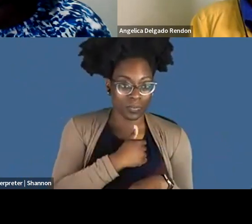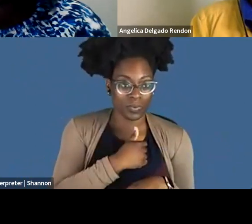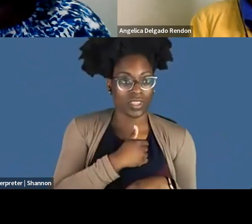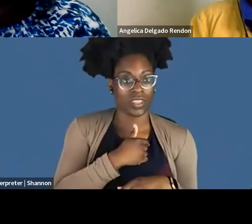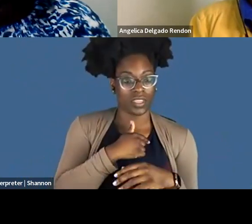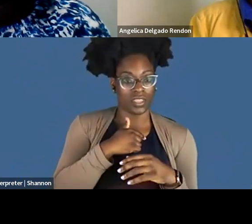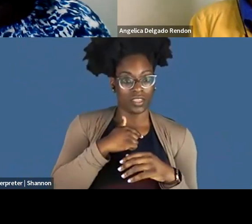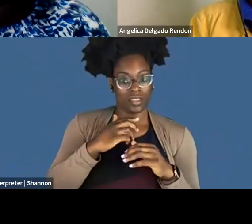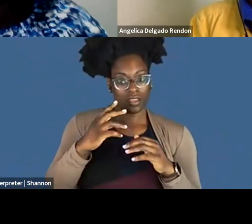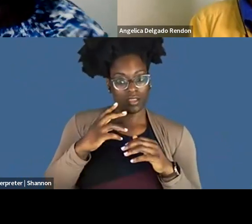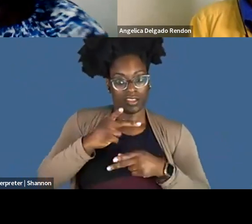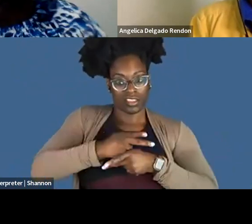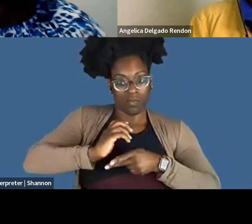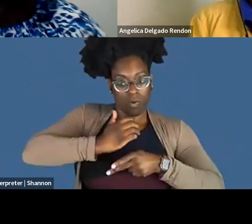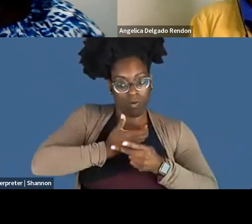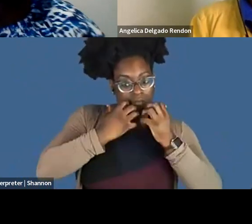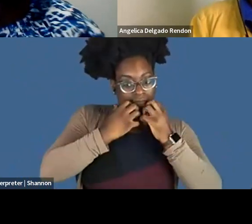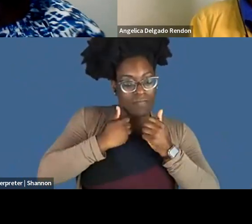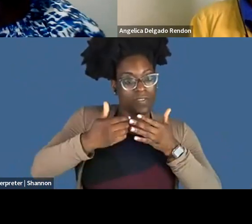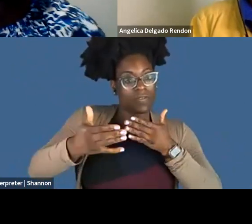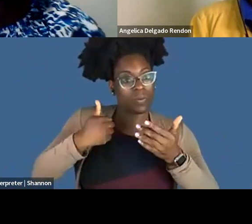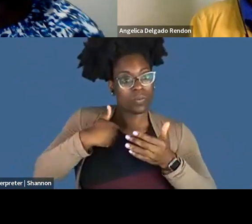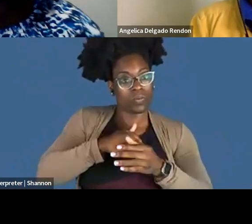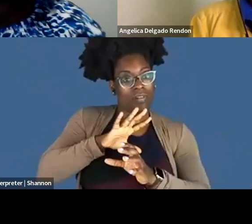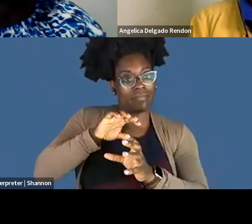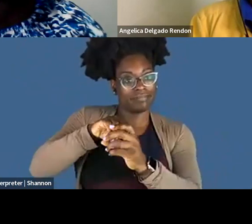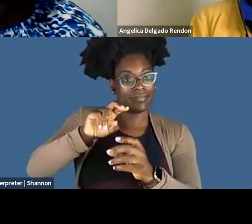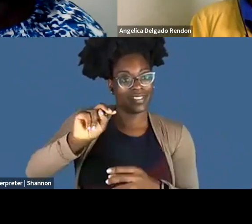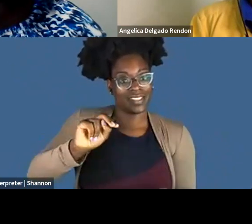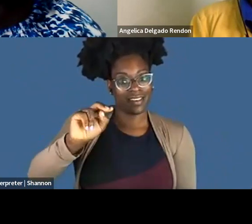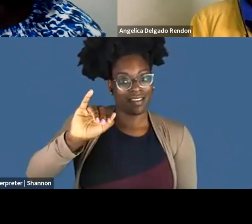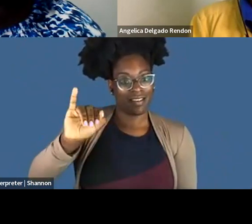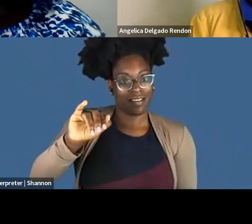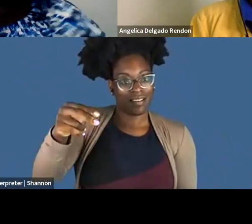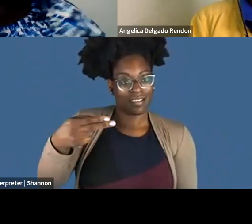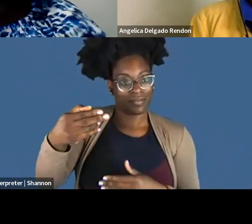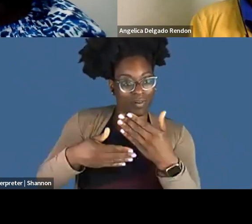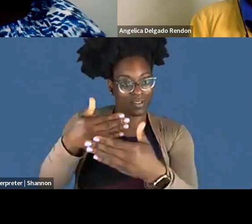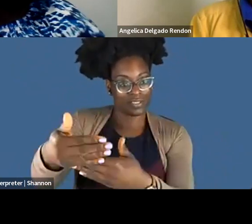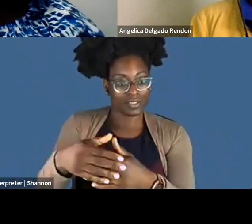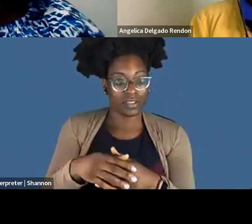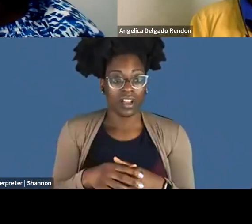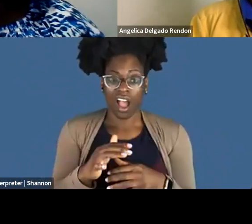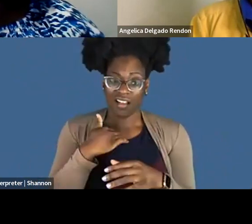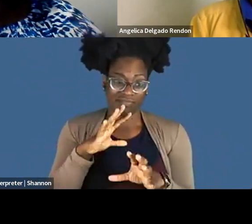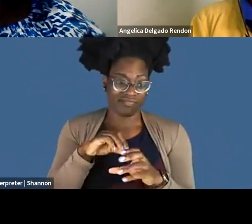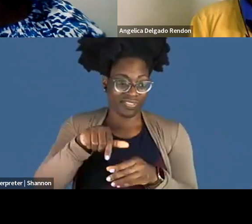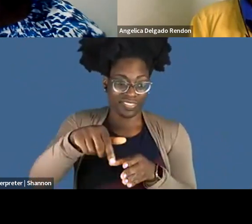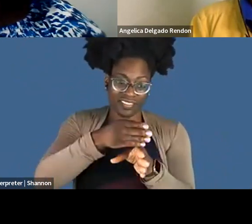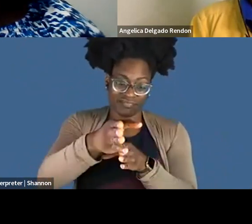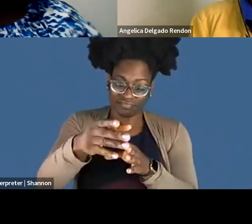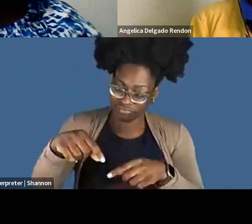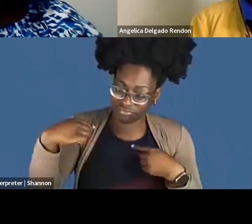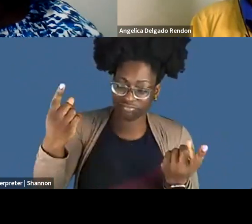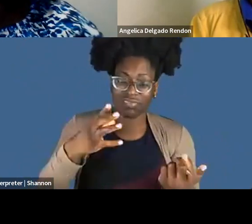NIH process. And having been in this game for a long time, I will tell you that there are